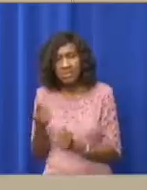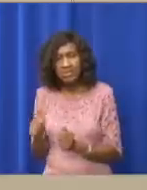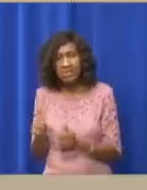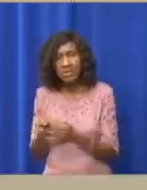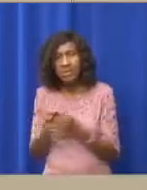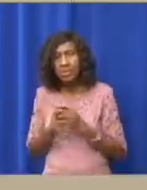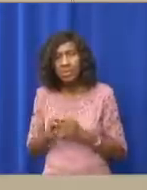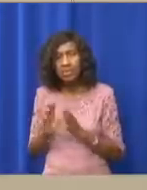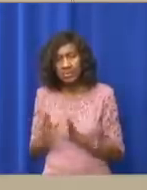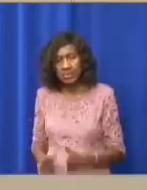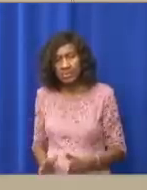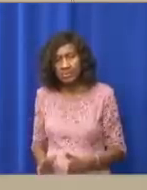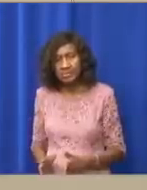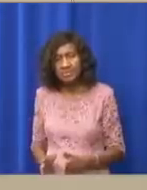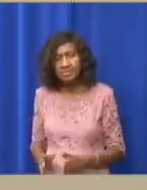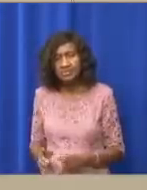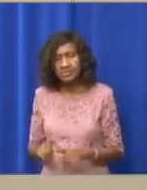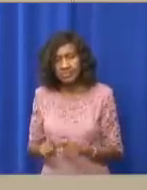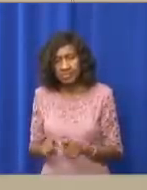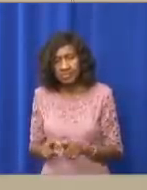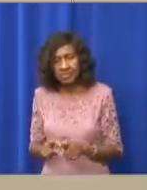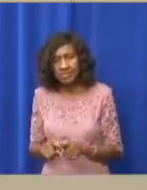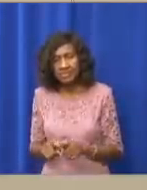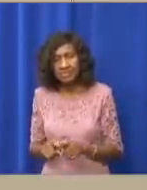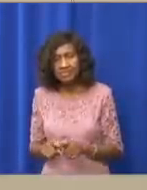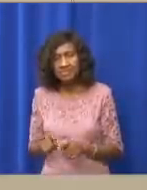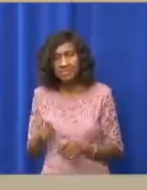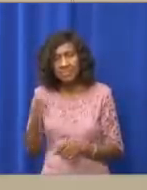sympathetic to what's going on. But as